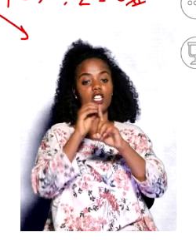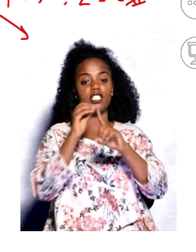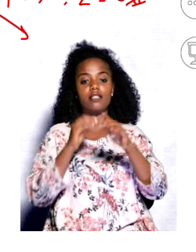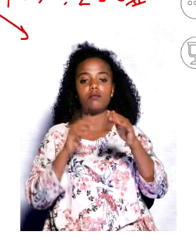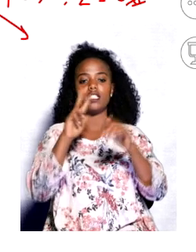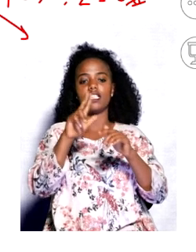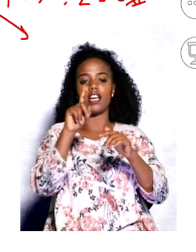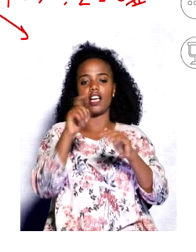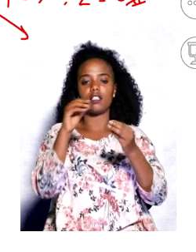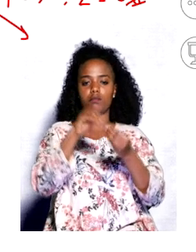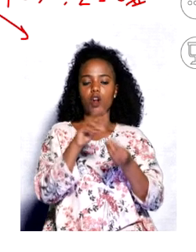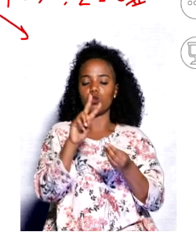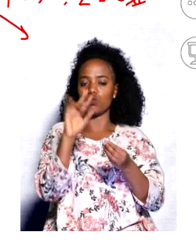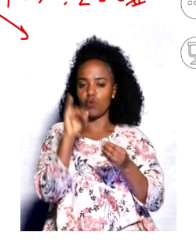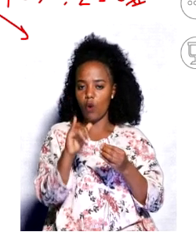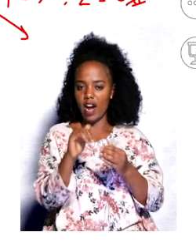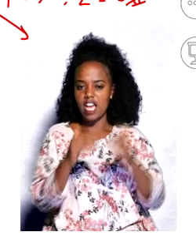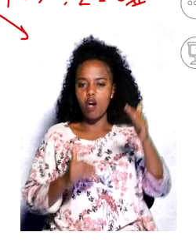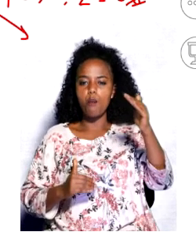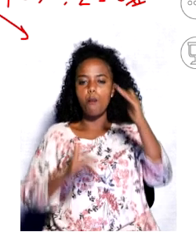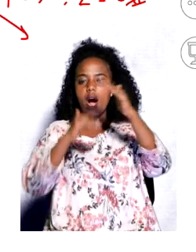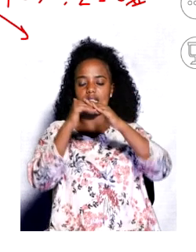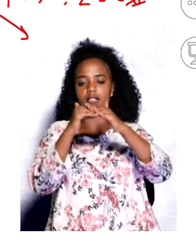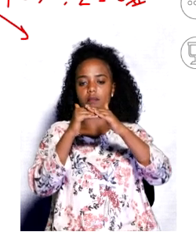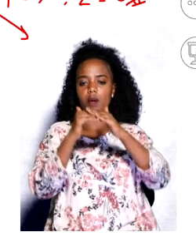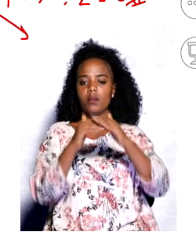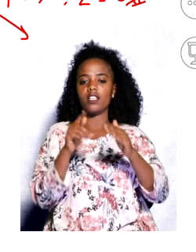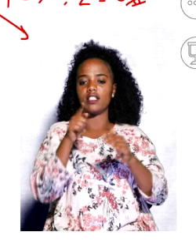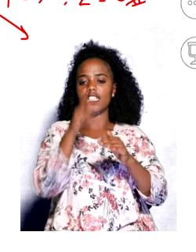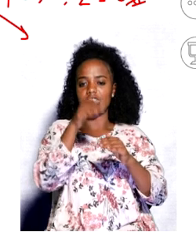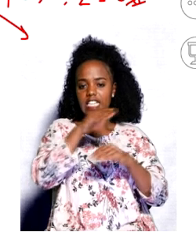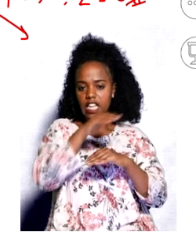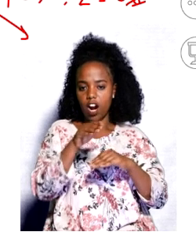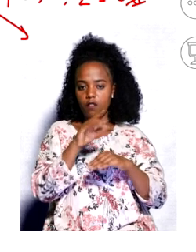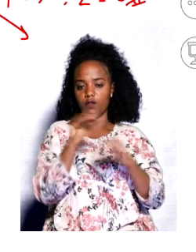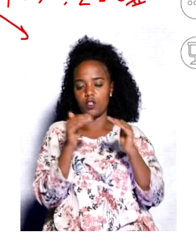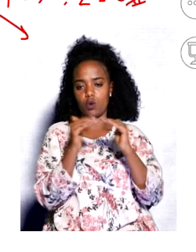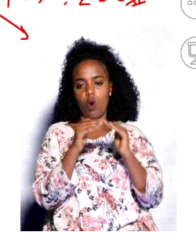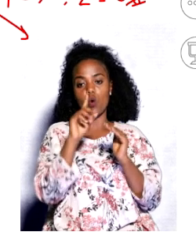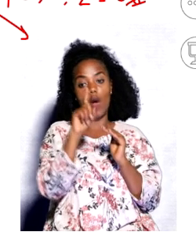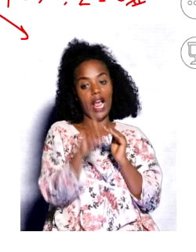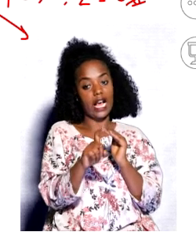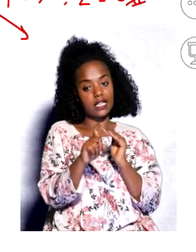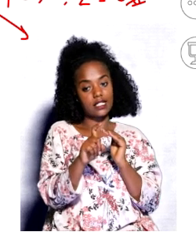plus 2y maximum subject to this constraint is this.